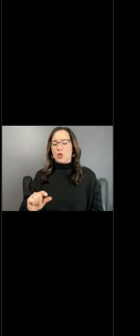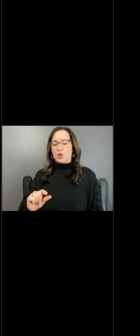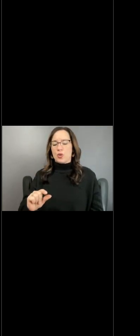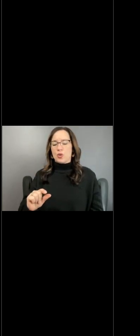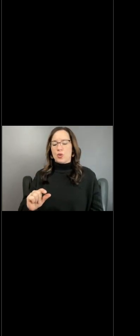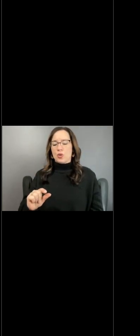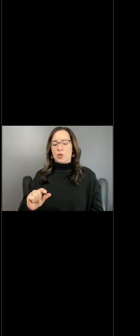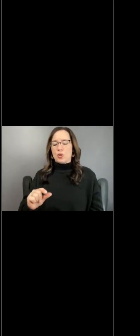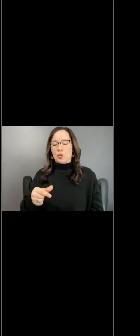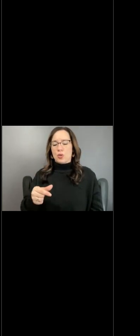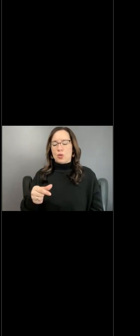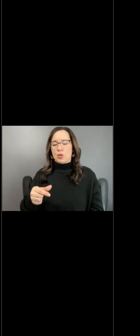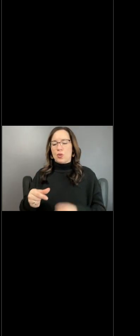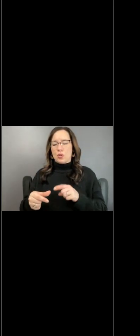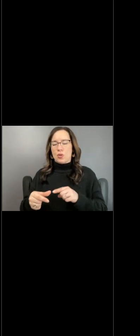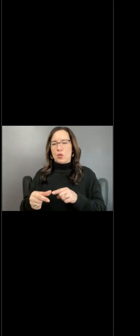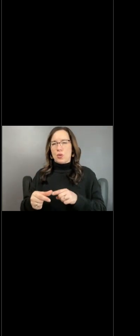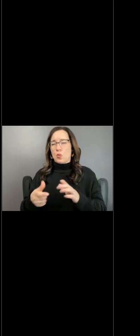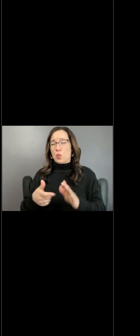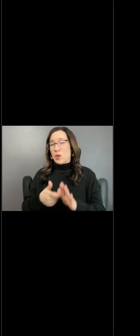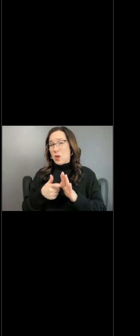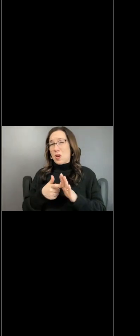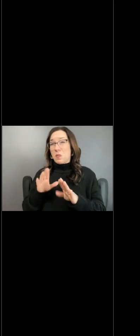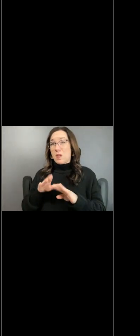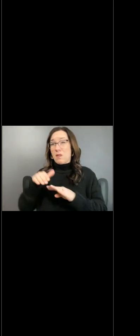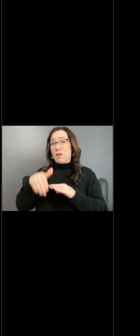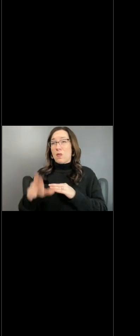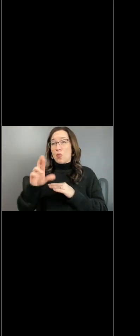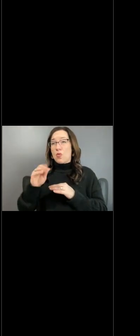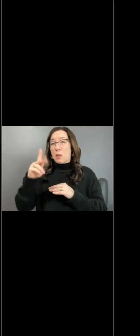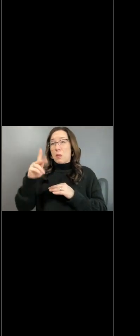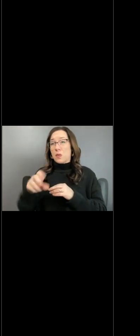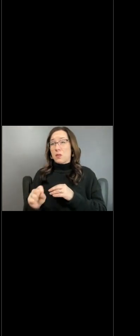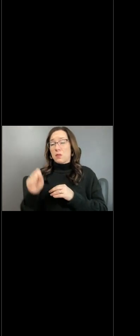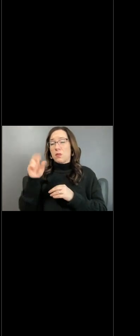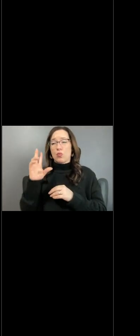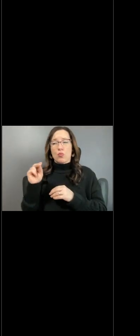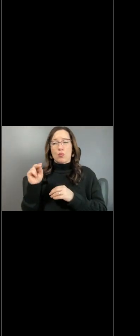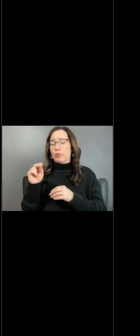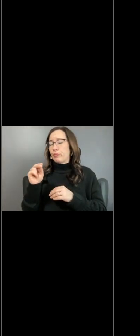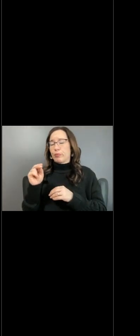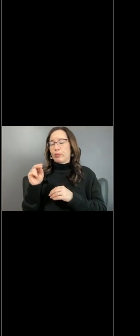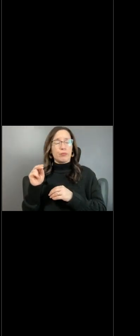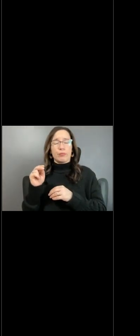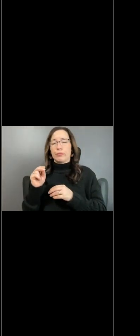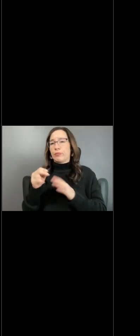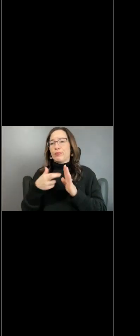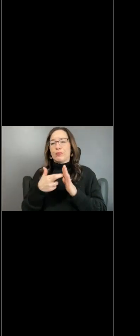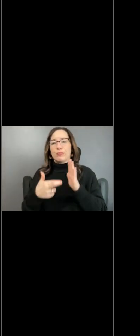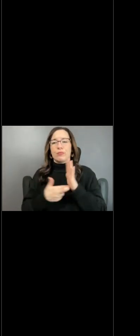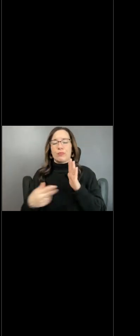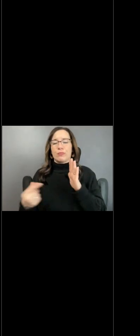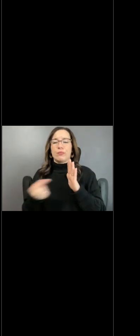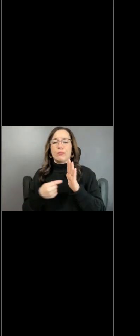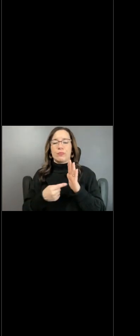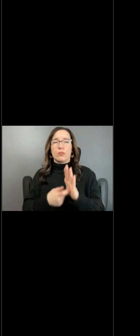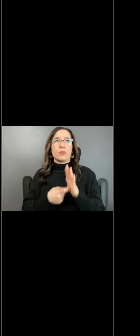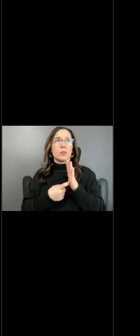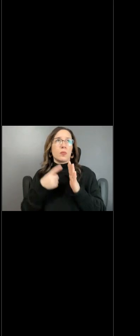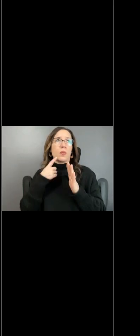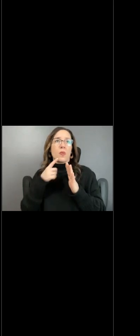requirements for ramps? Answer: no. The guidelines requirement